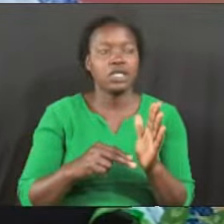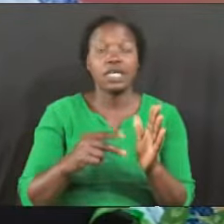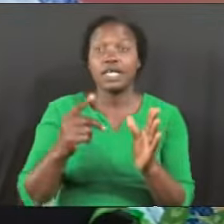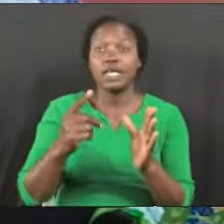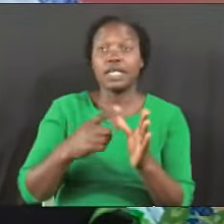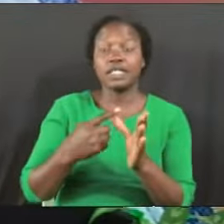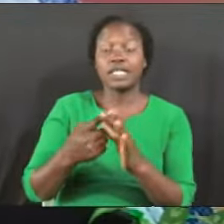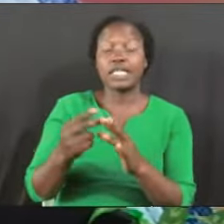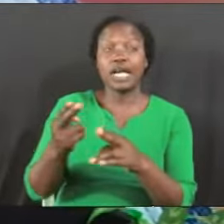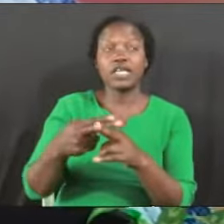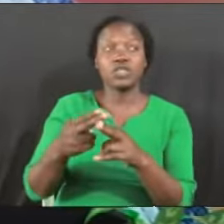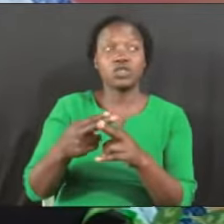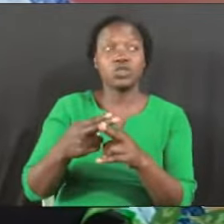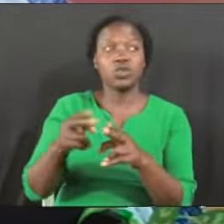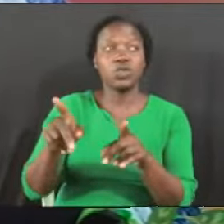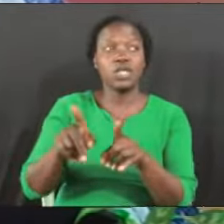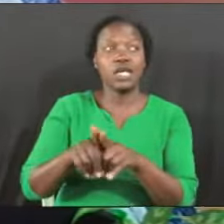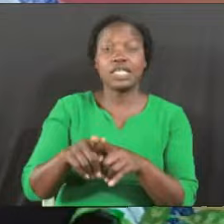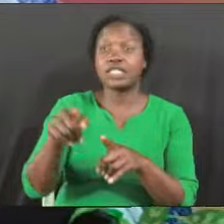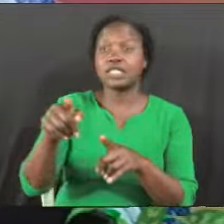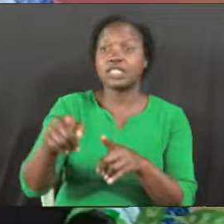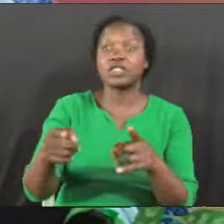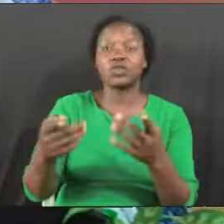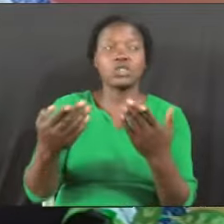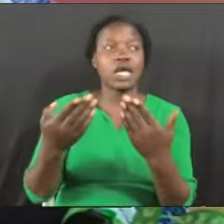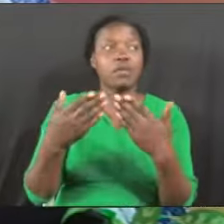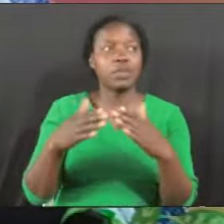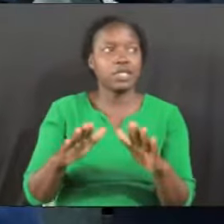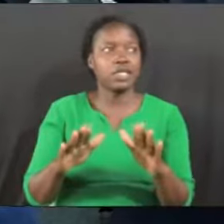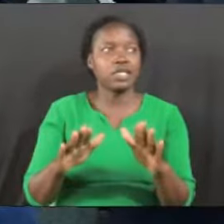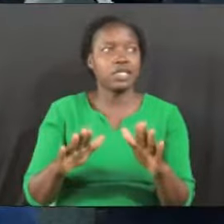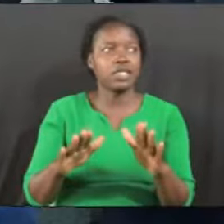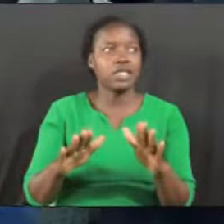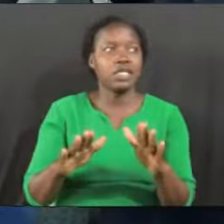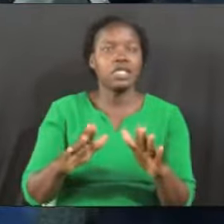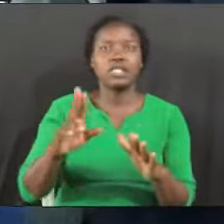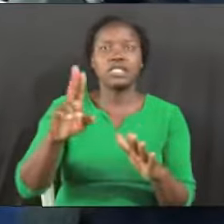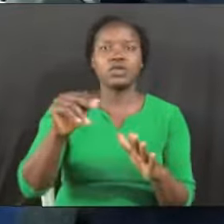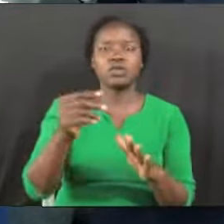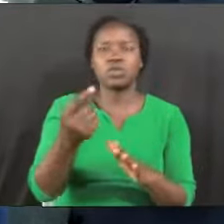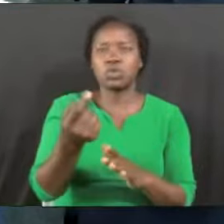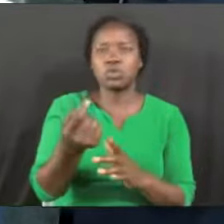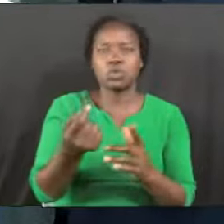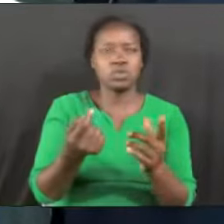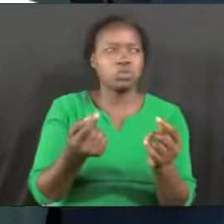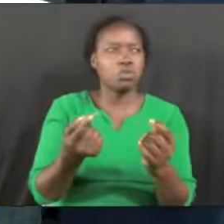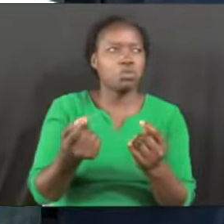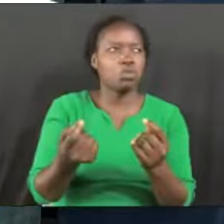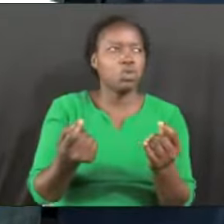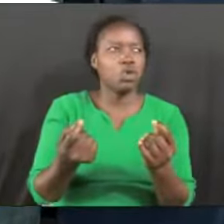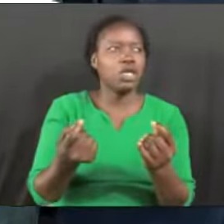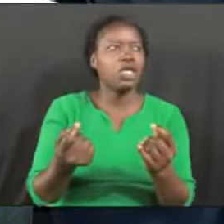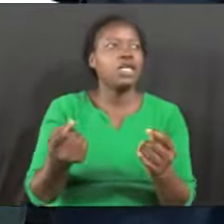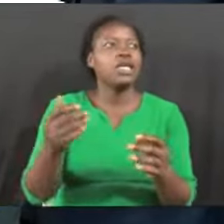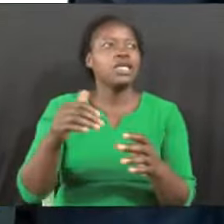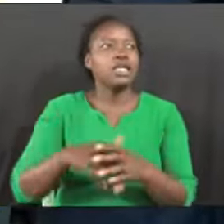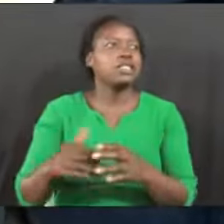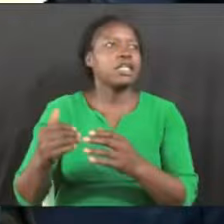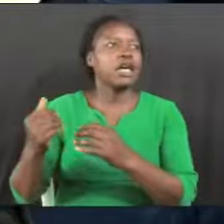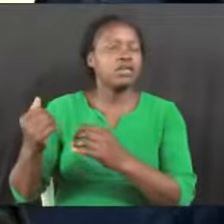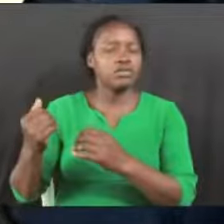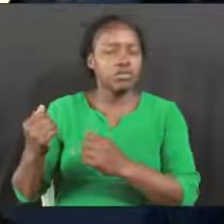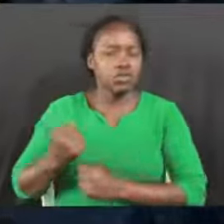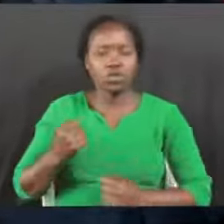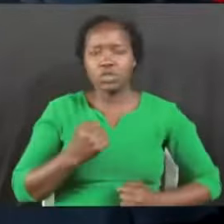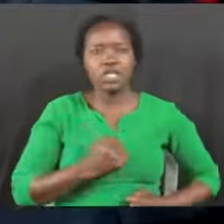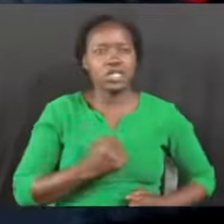as soon as it was day, there was no small stir among the soldiers about